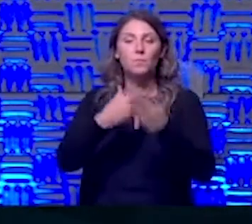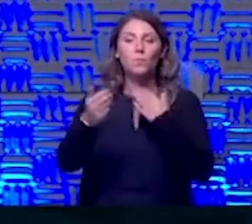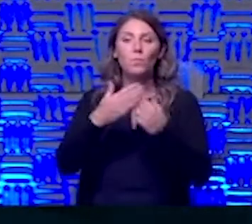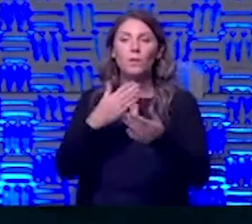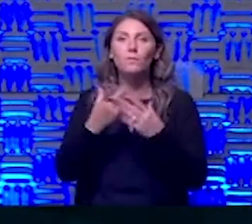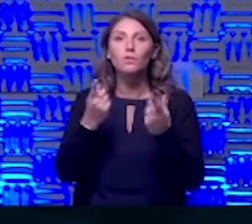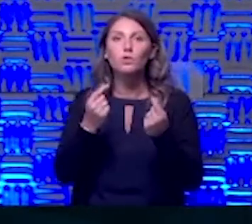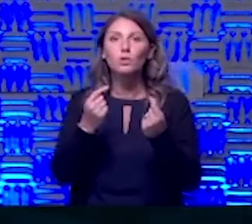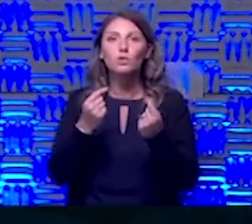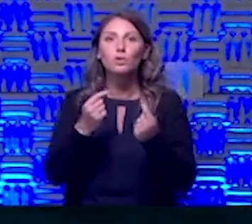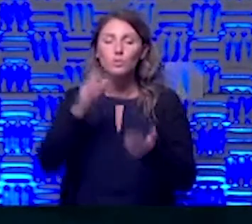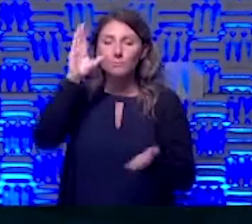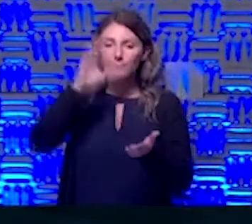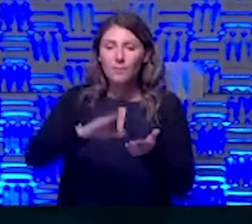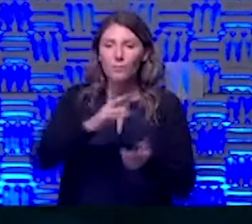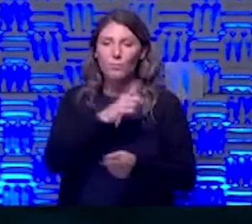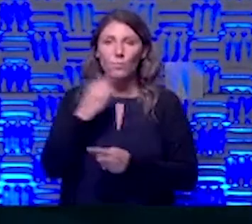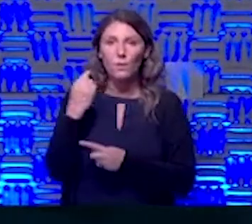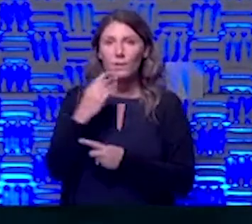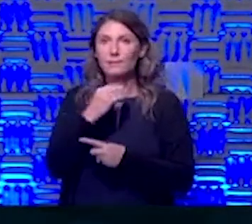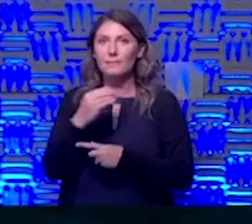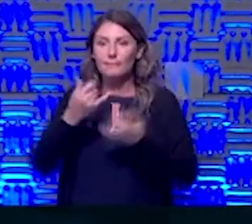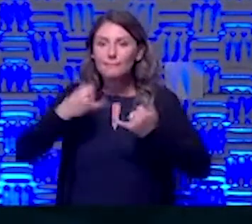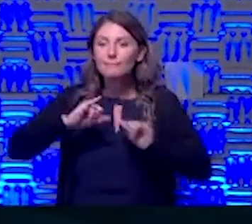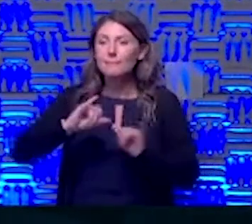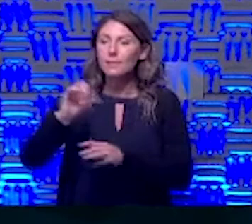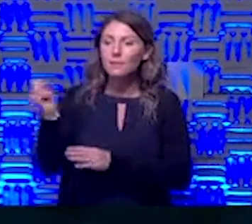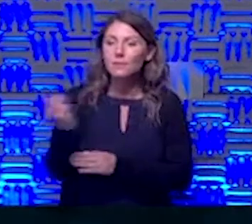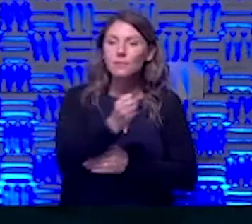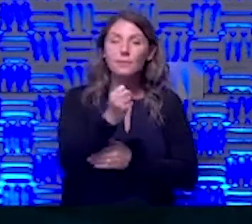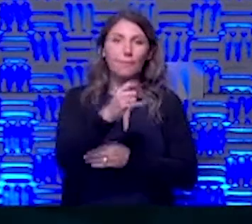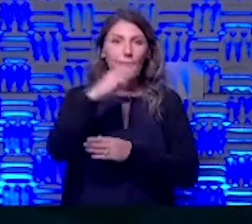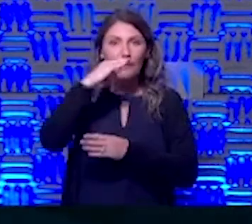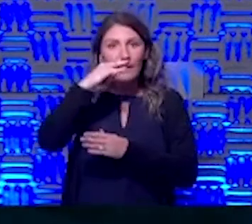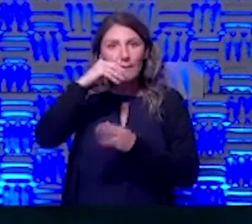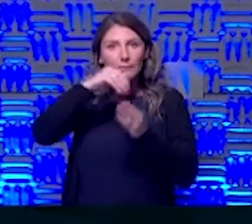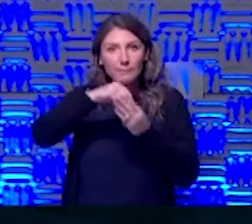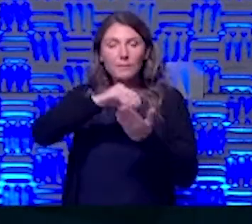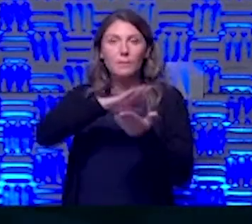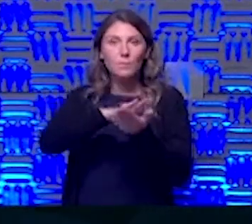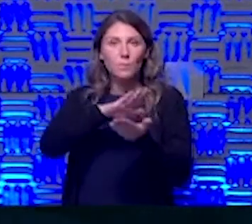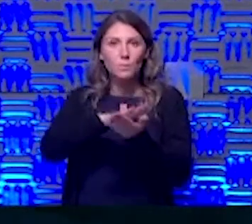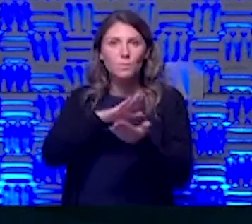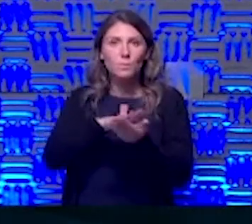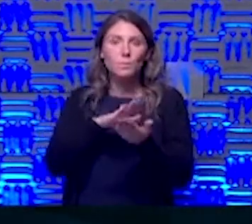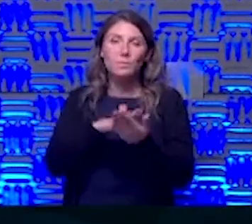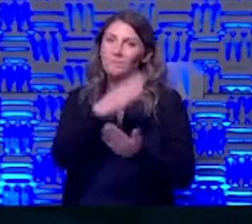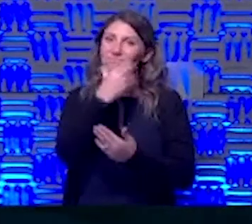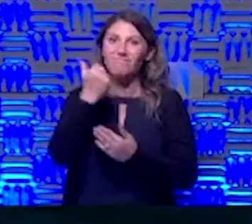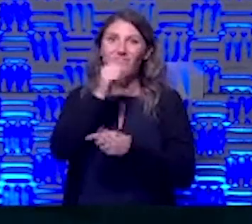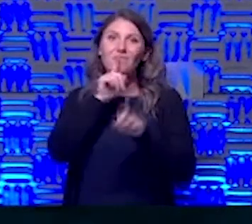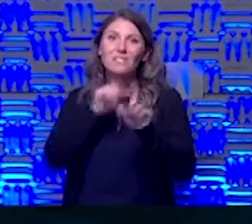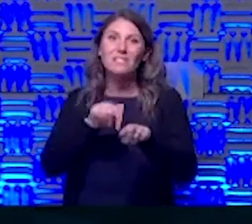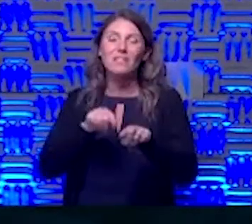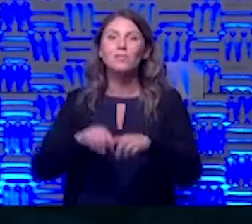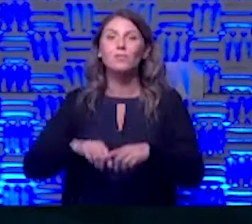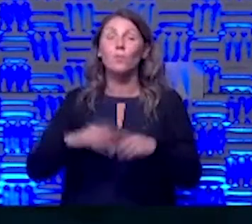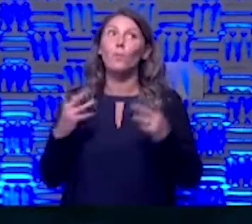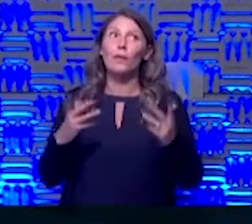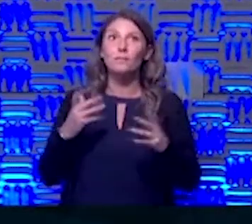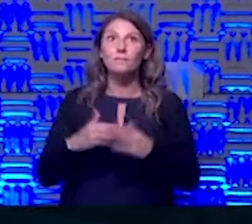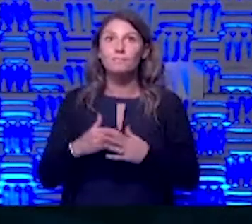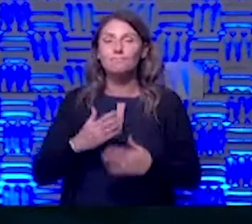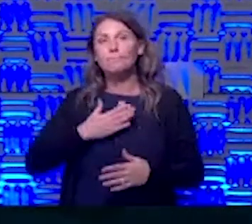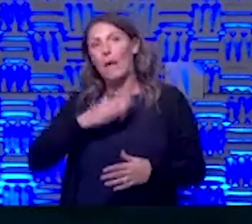do to mitigate the risk, but still get people back to school is the best answer. At least in